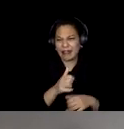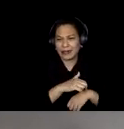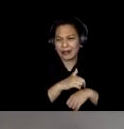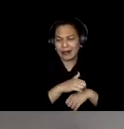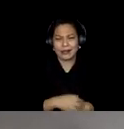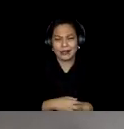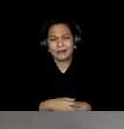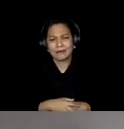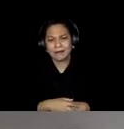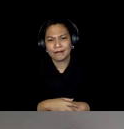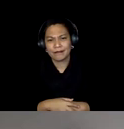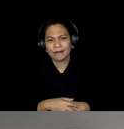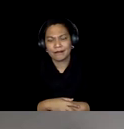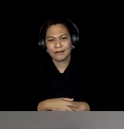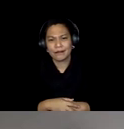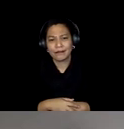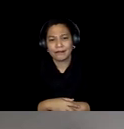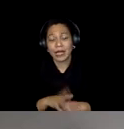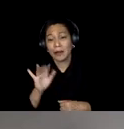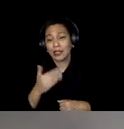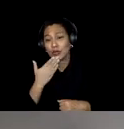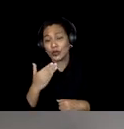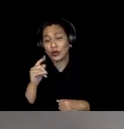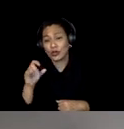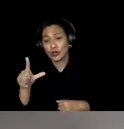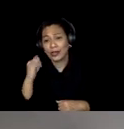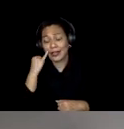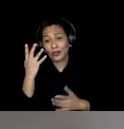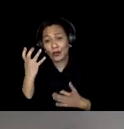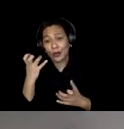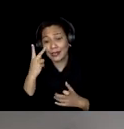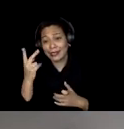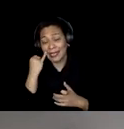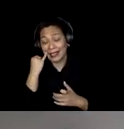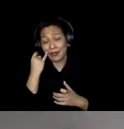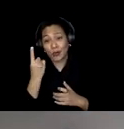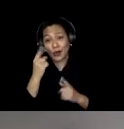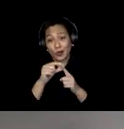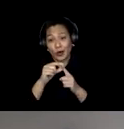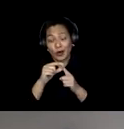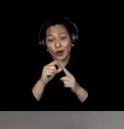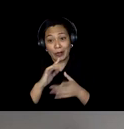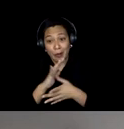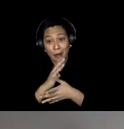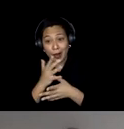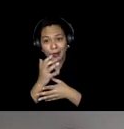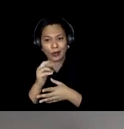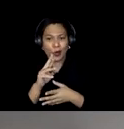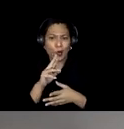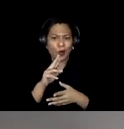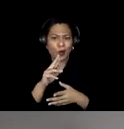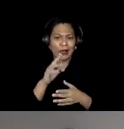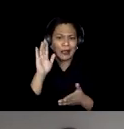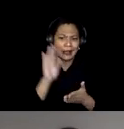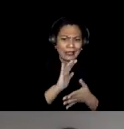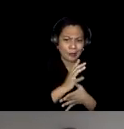But this is a good tool if you want to see if a particular keyword is trending up or trending down. It's especially good, like we use it a